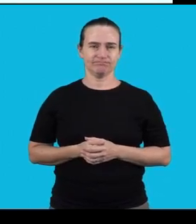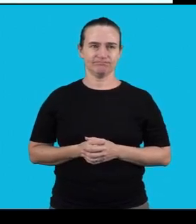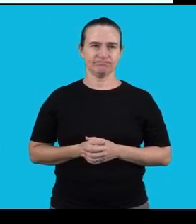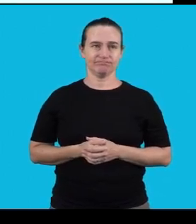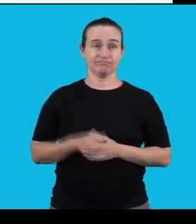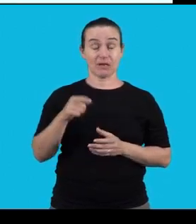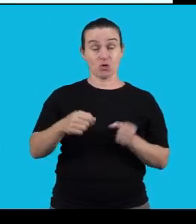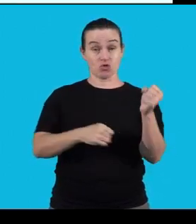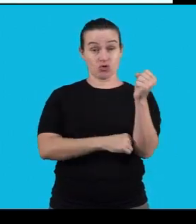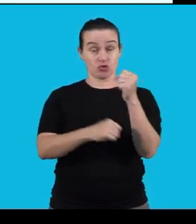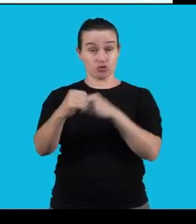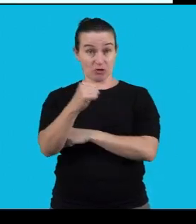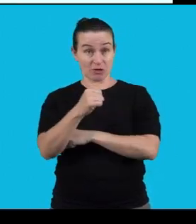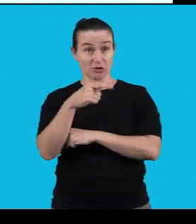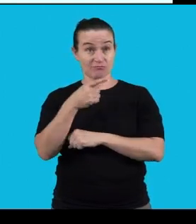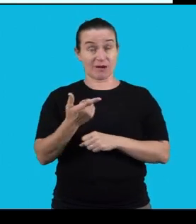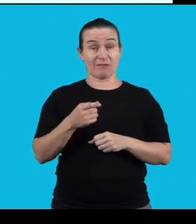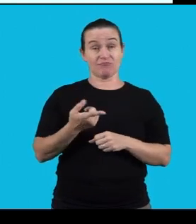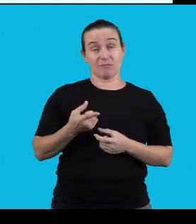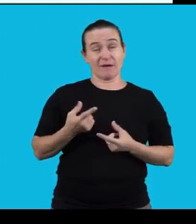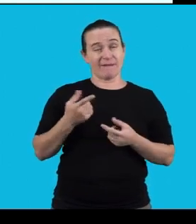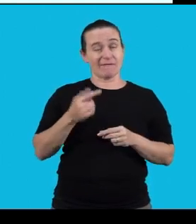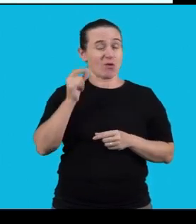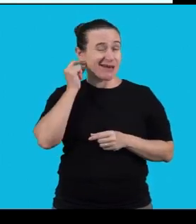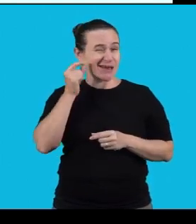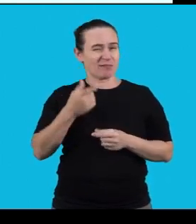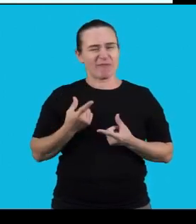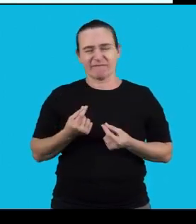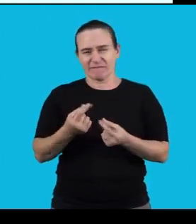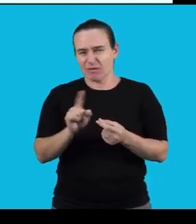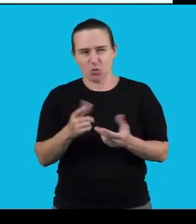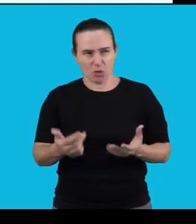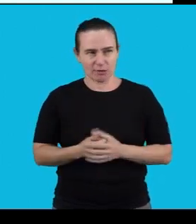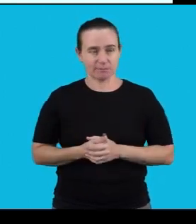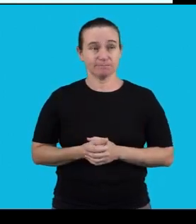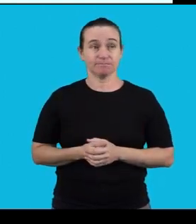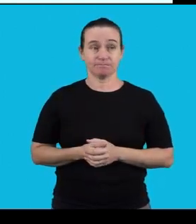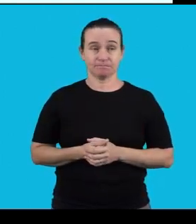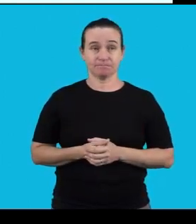The structure and functioning of the eye. So we have got,